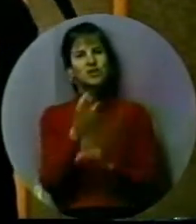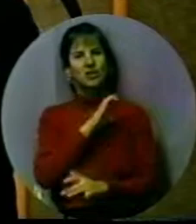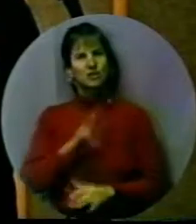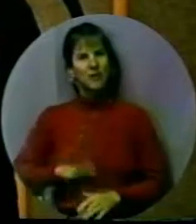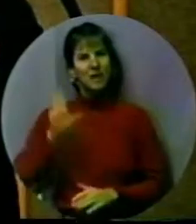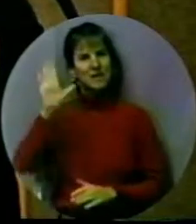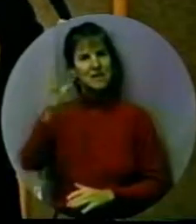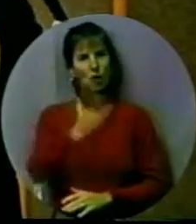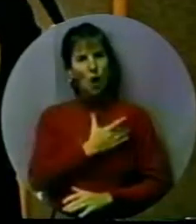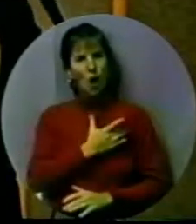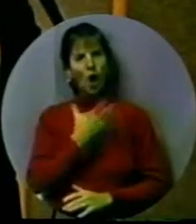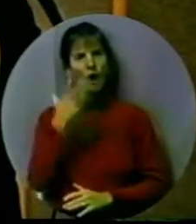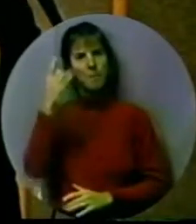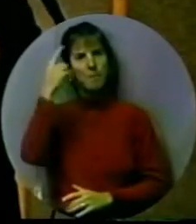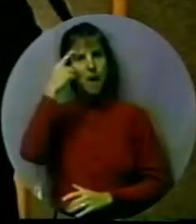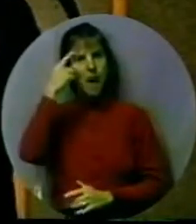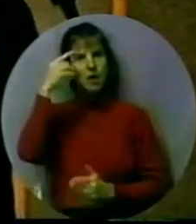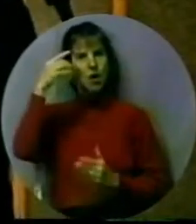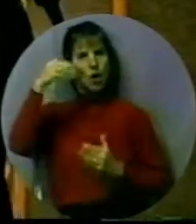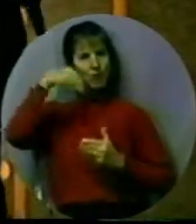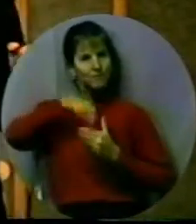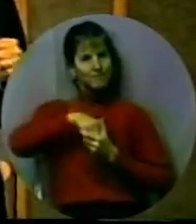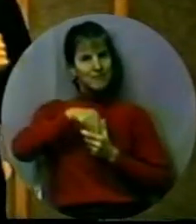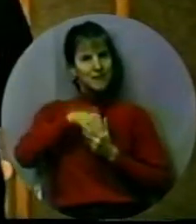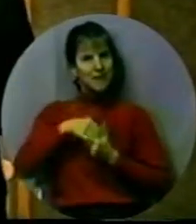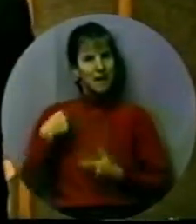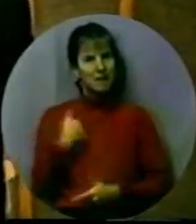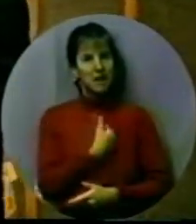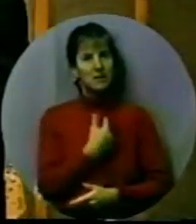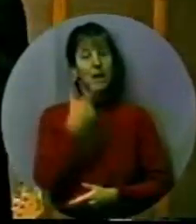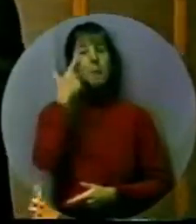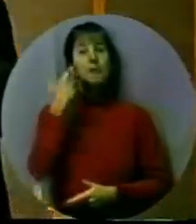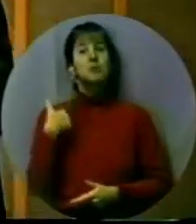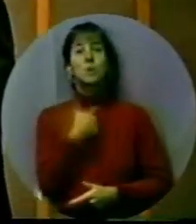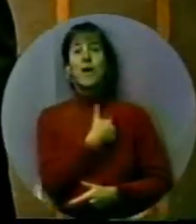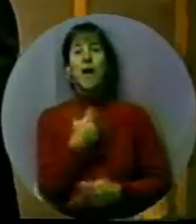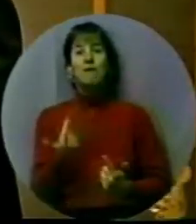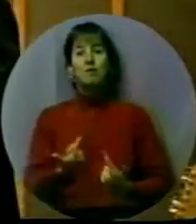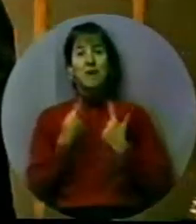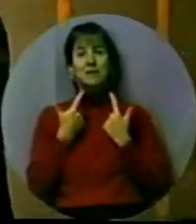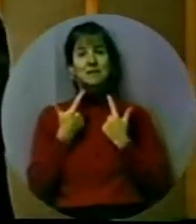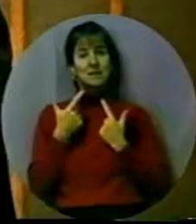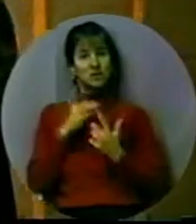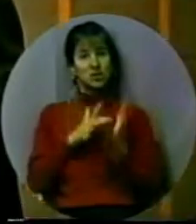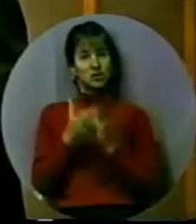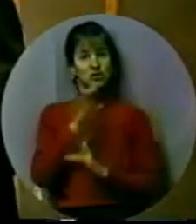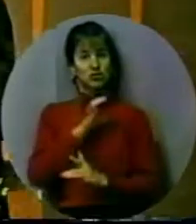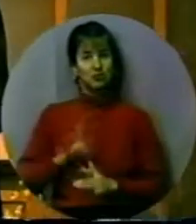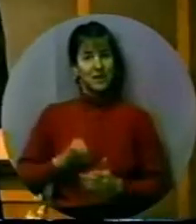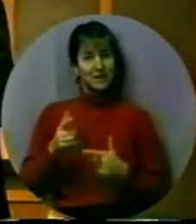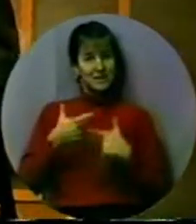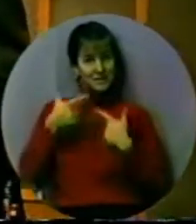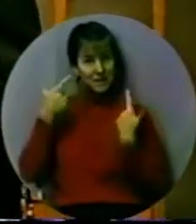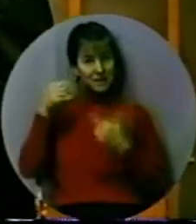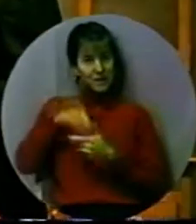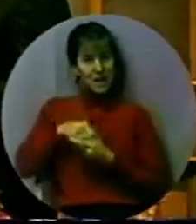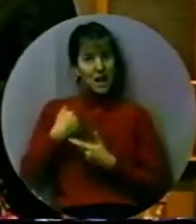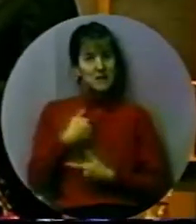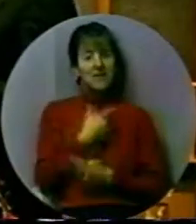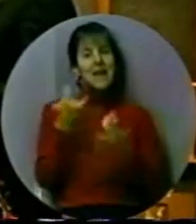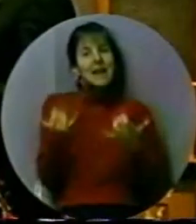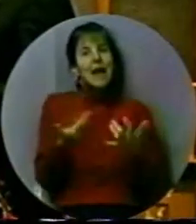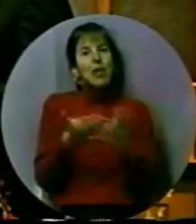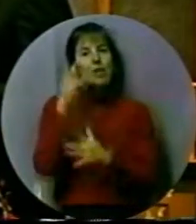heart and mind are resident in us, and because we have the residency of Jesus Christ, now through